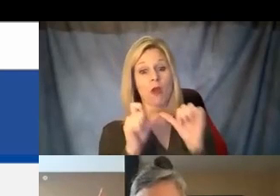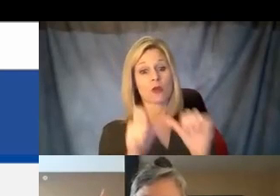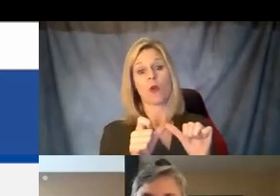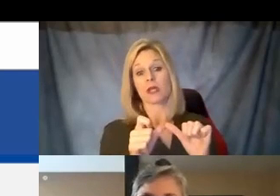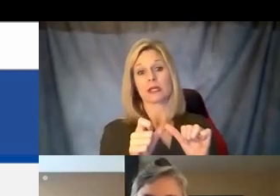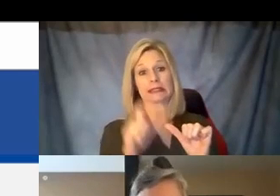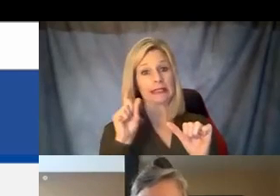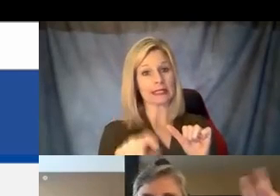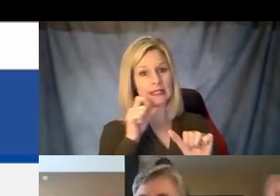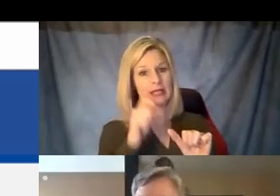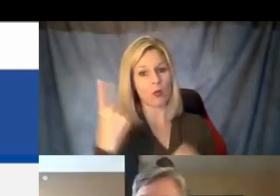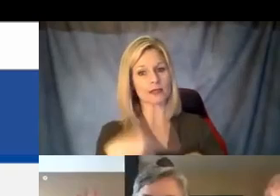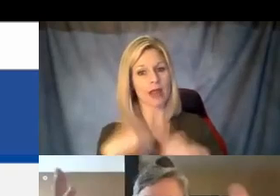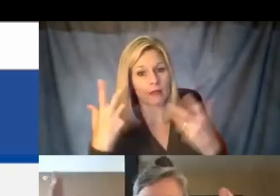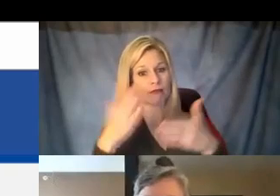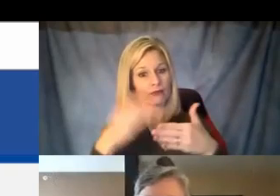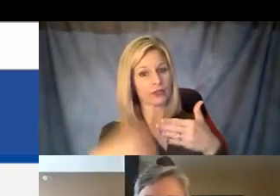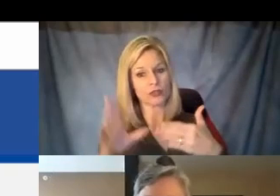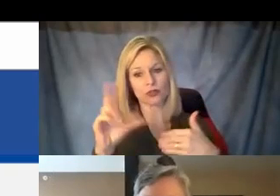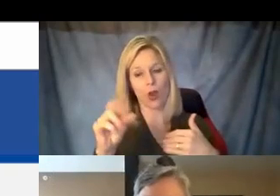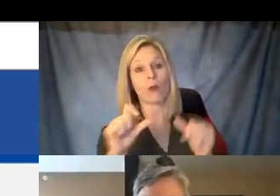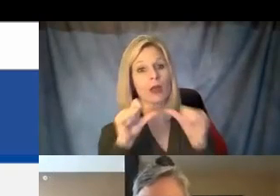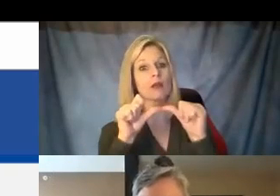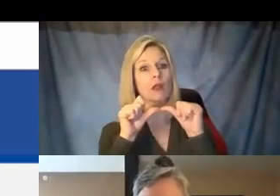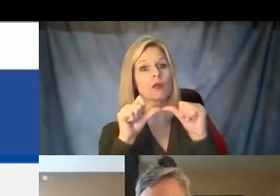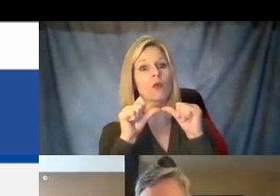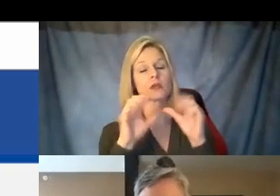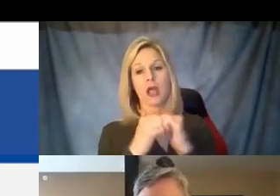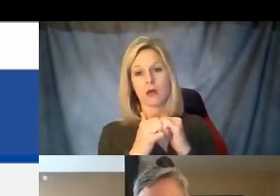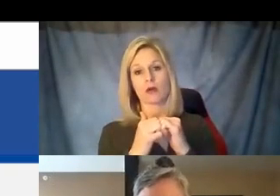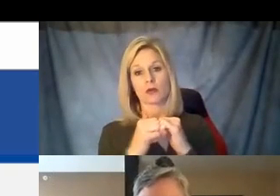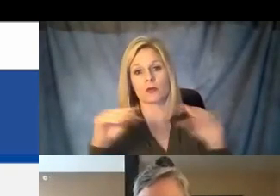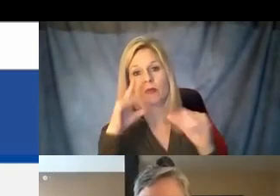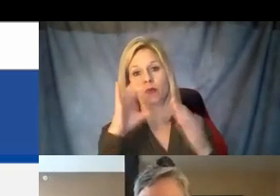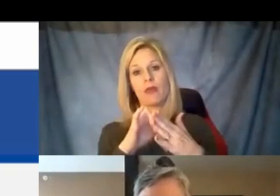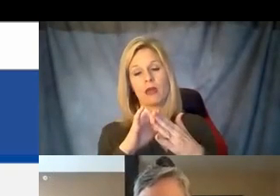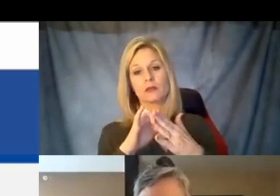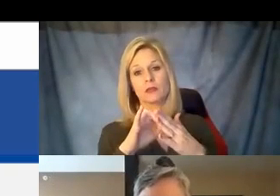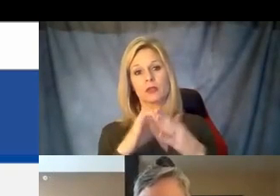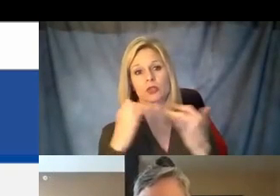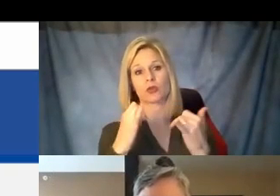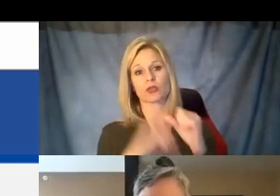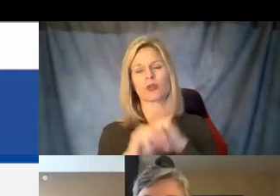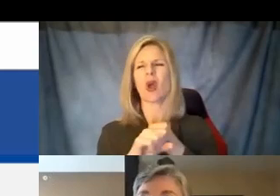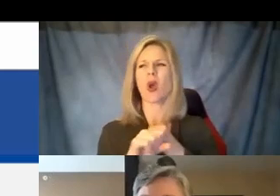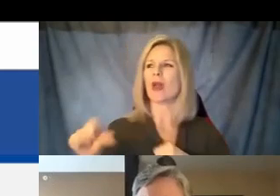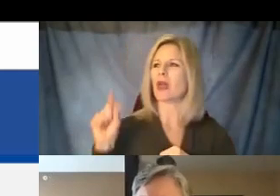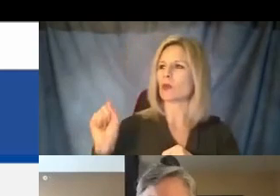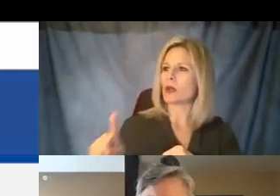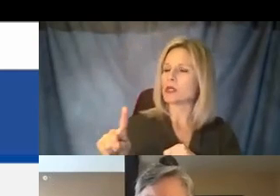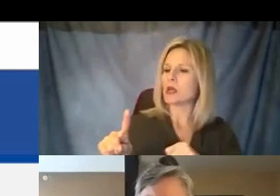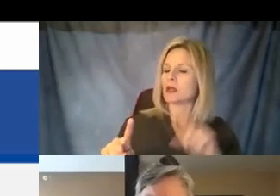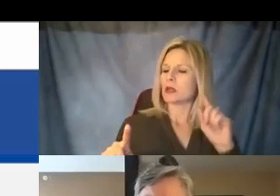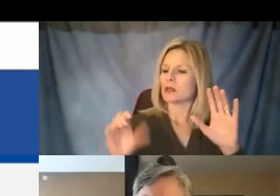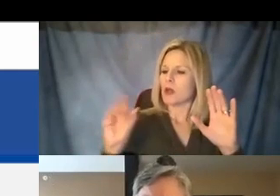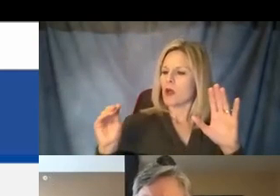done. So how do we build that into the current structure that exists? Everybody good? can Any I more ask questions? another? So billable. So